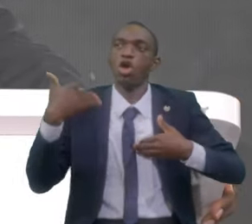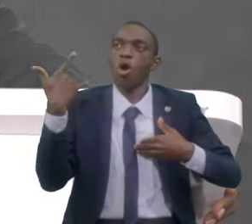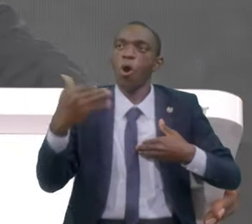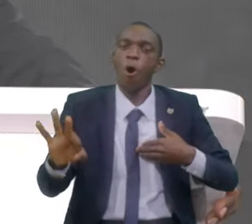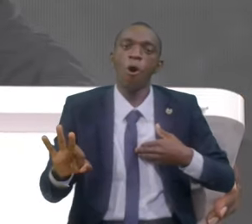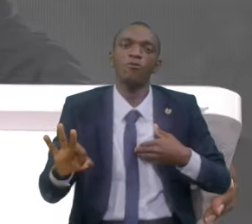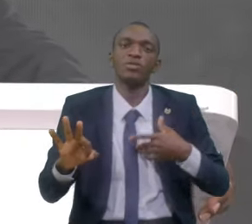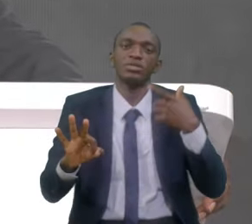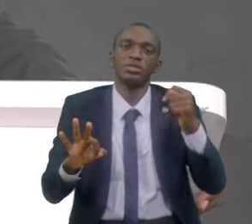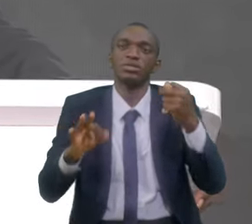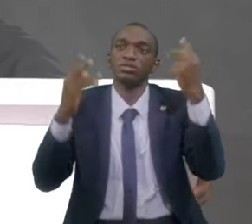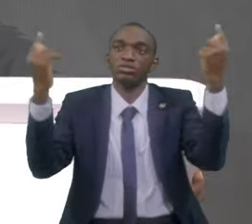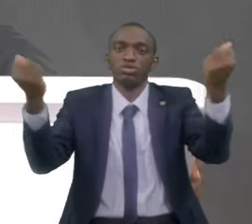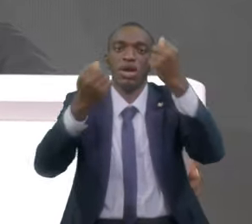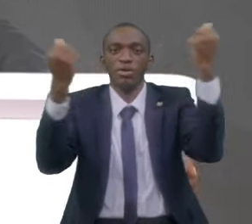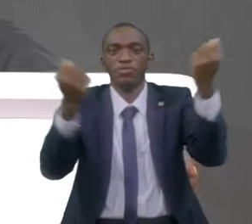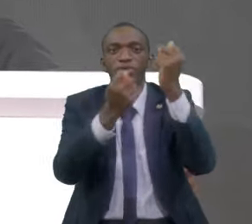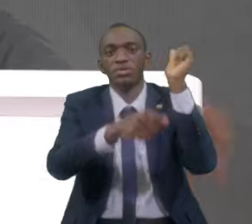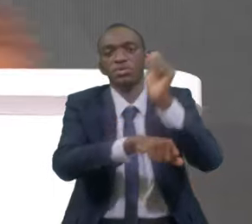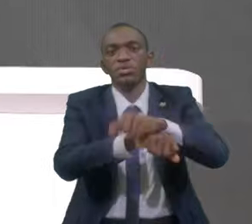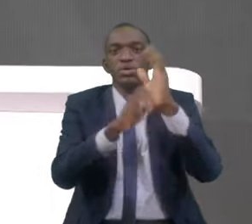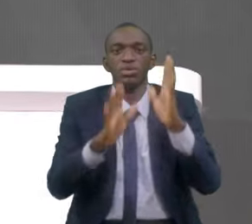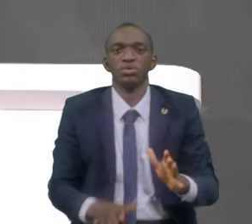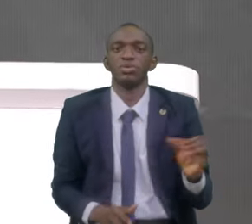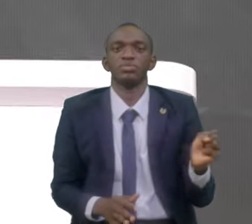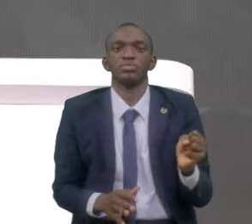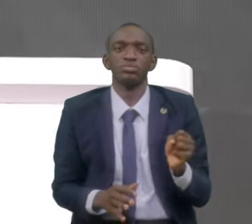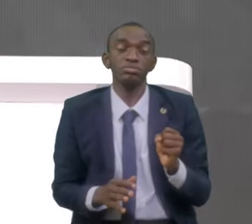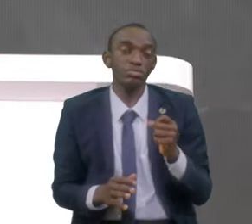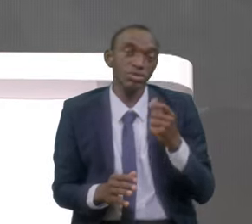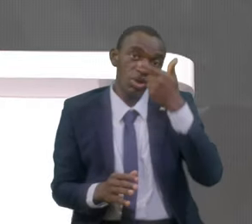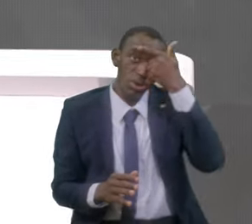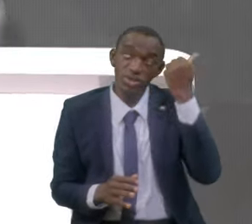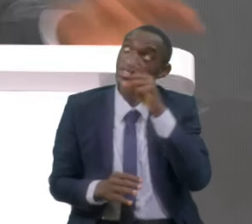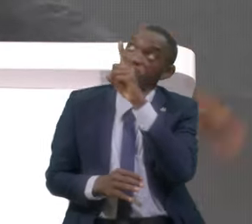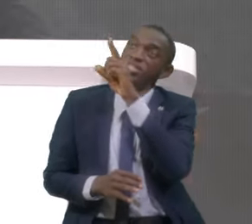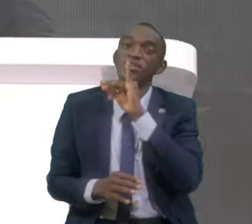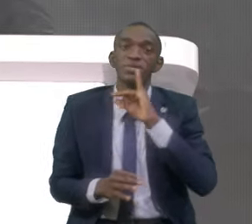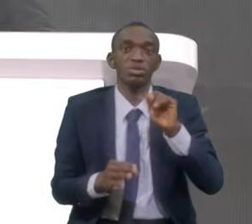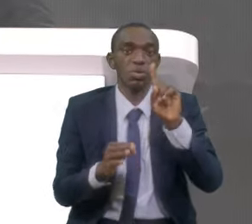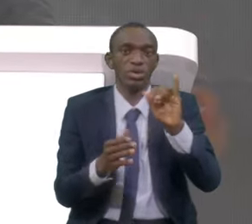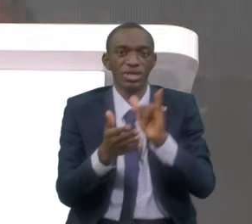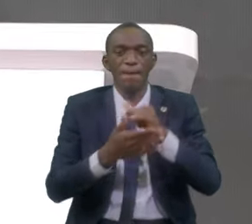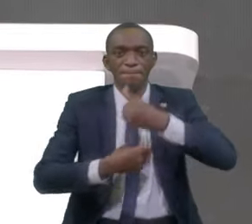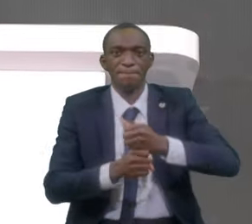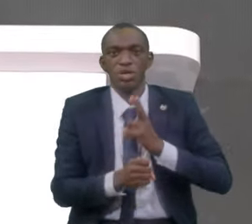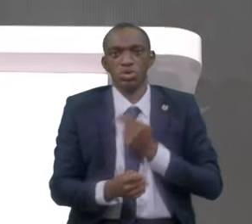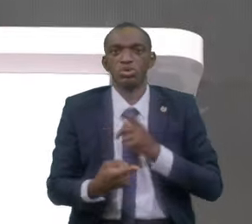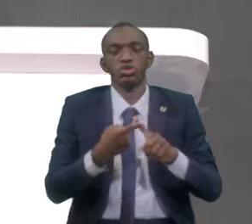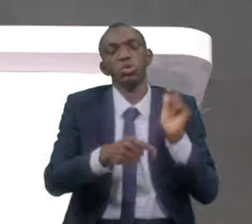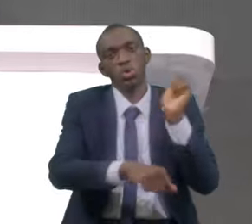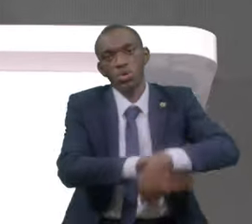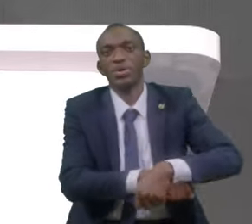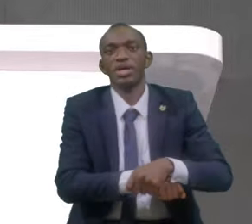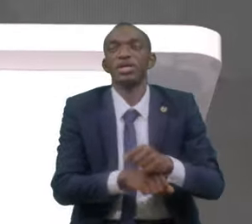the triumphant conquerors, because it's the one that makes us to conquer. It tells